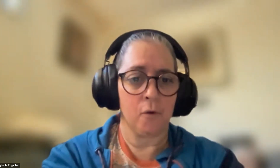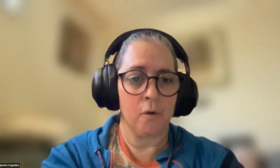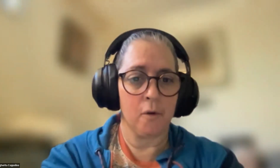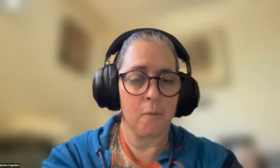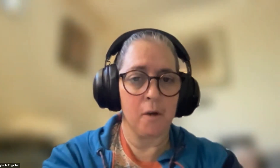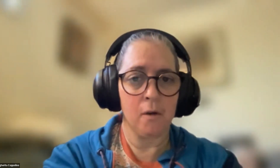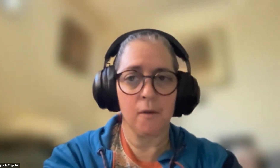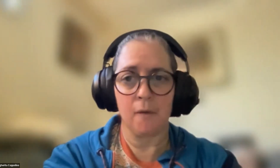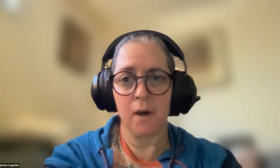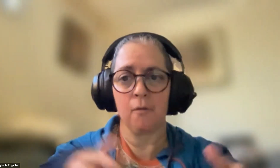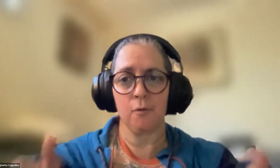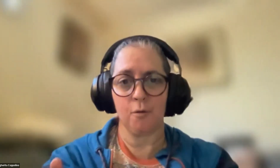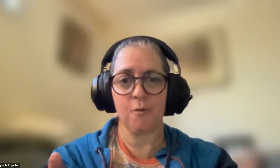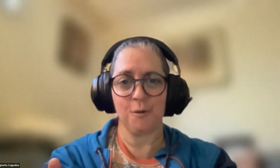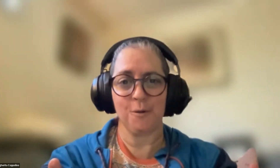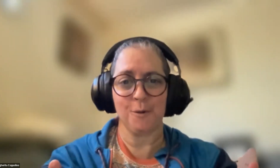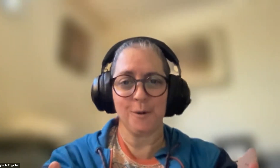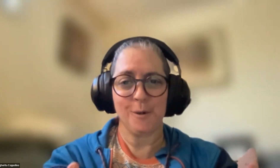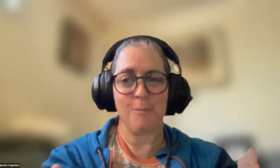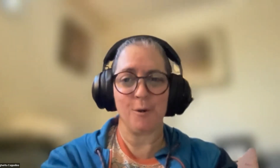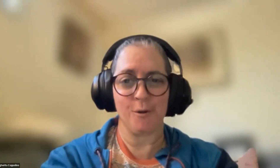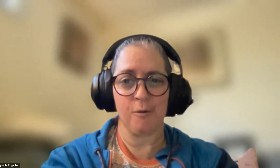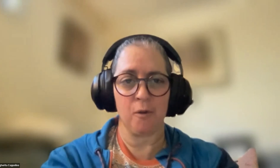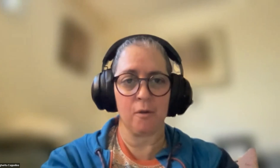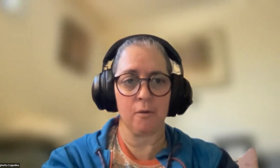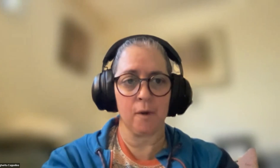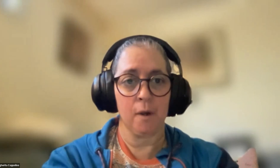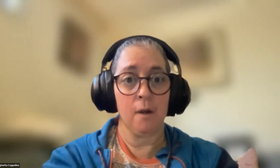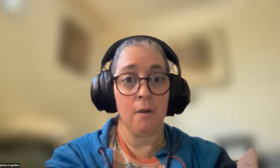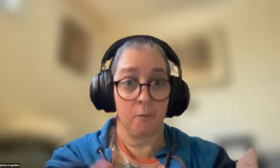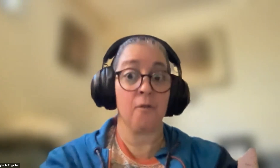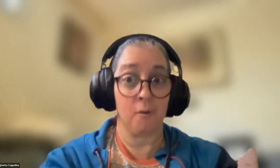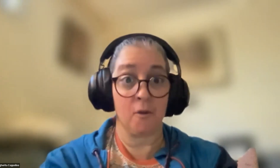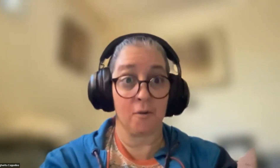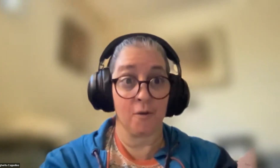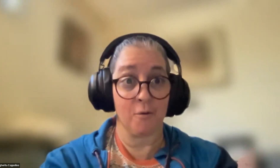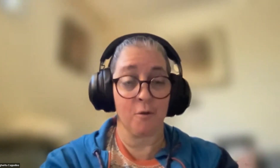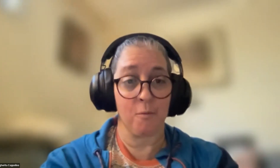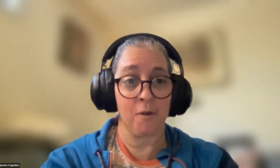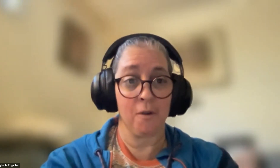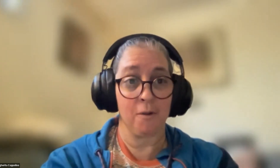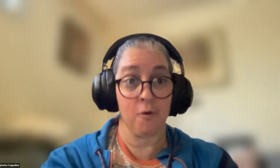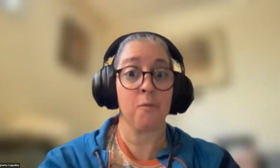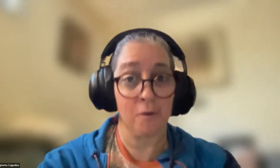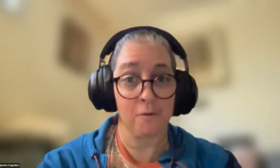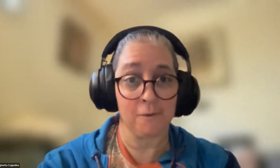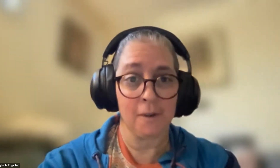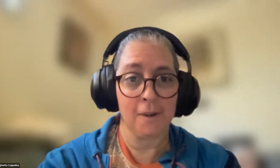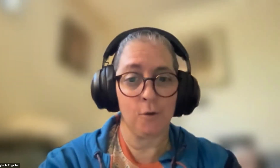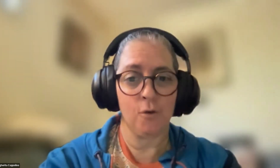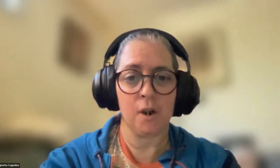you're talking to the parents, they forget to talk to the person themselves. The person themselves actually should be the first